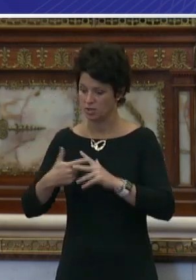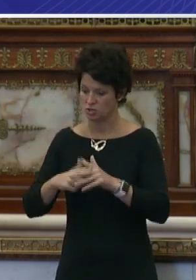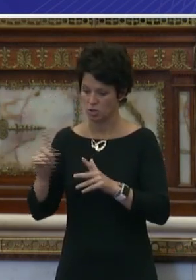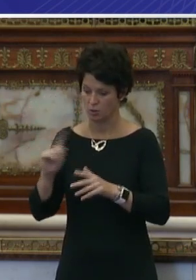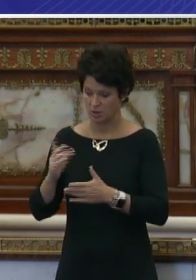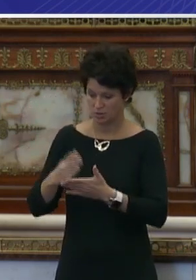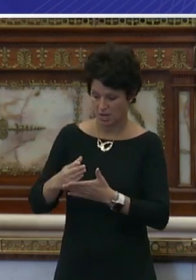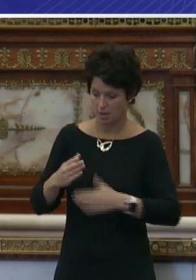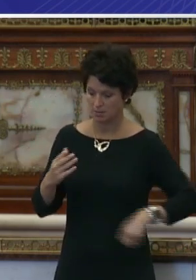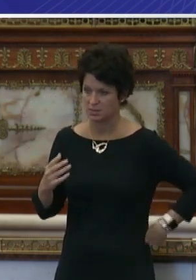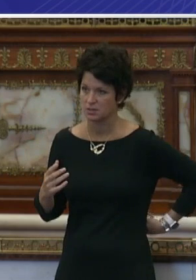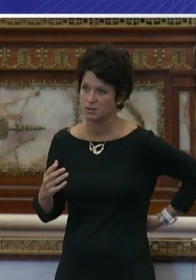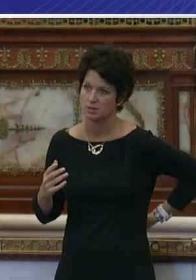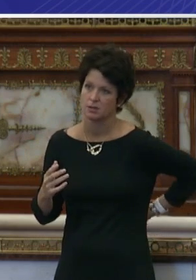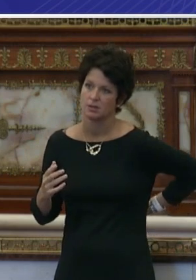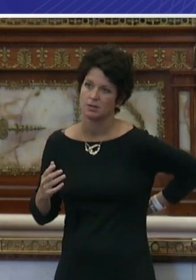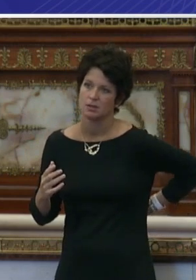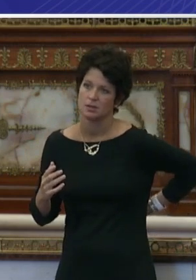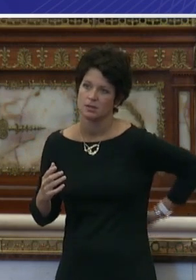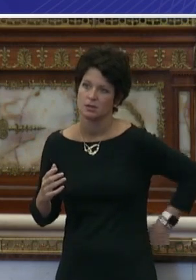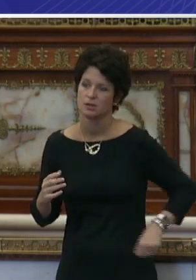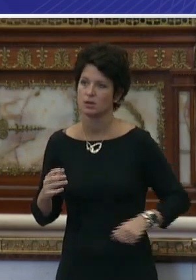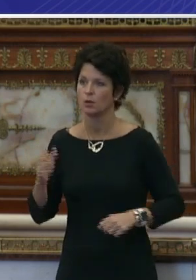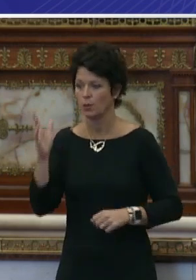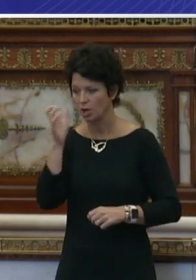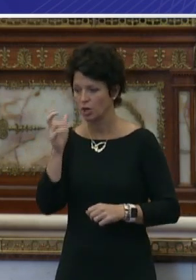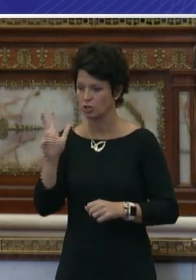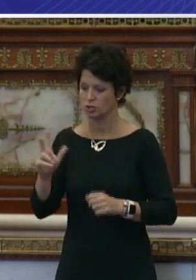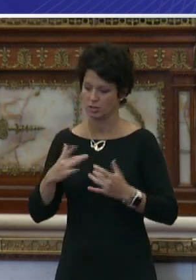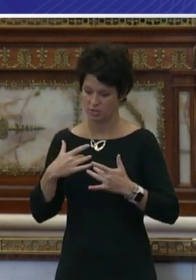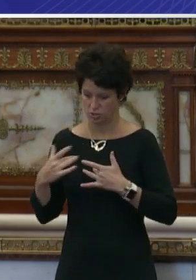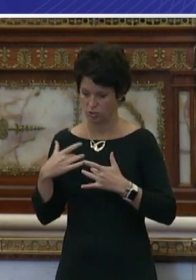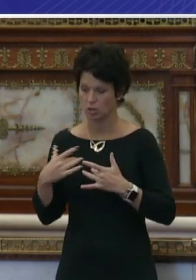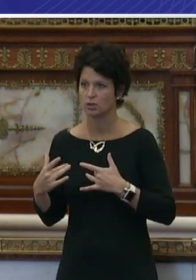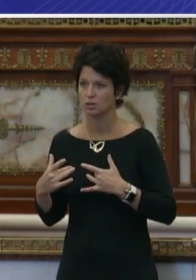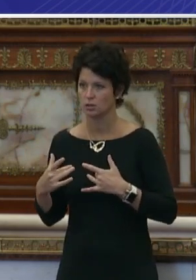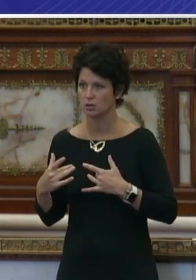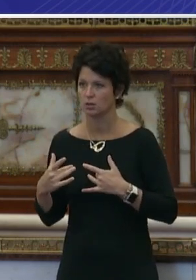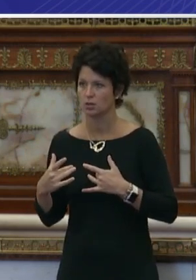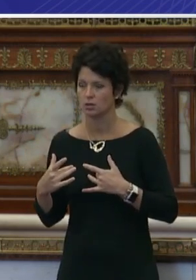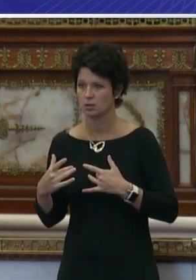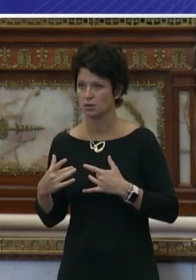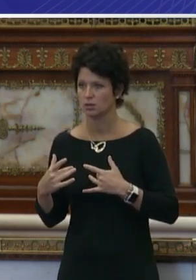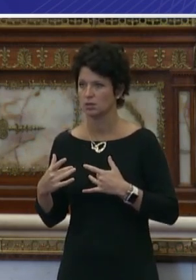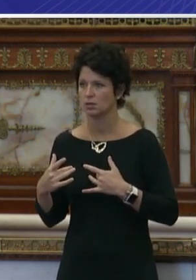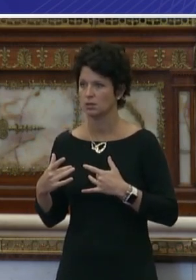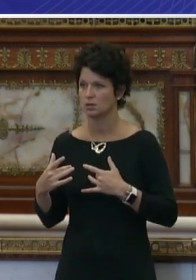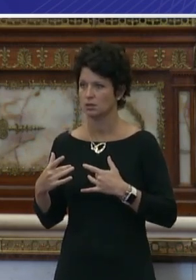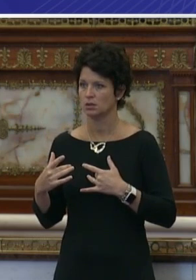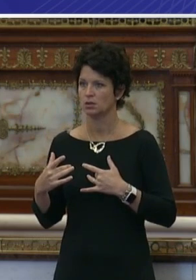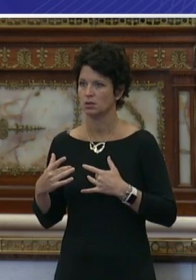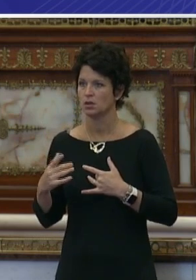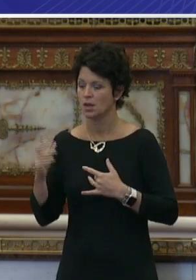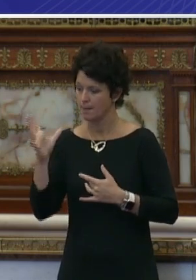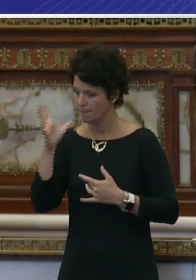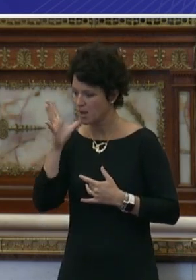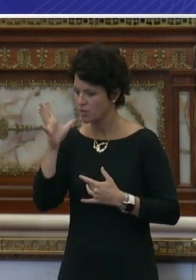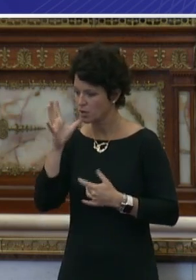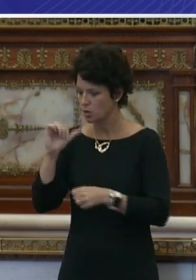you left off at? We heard your concern over when your